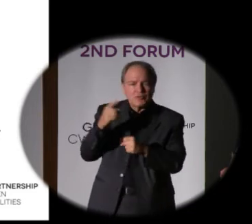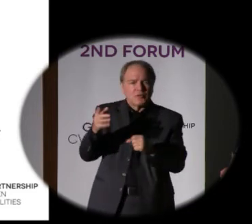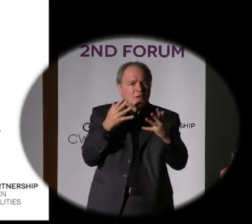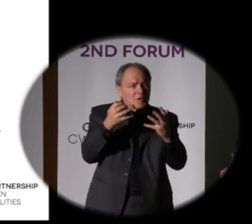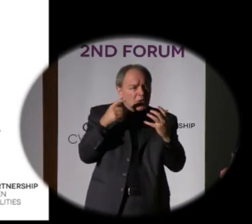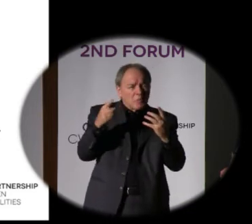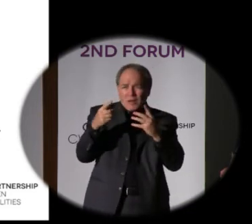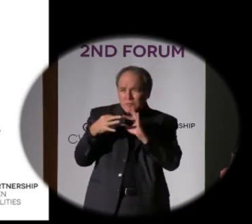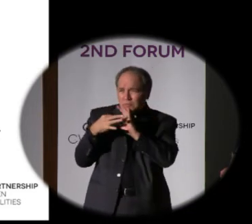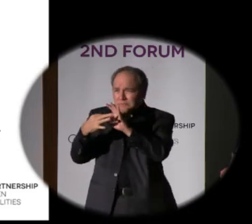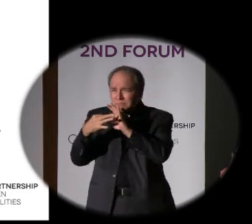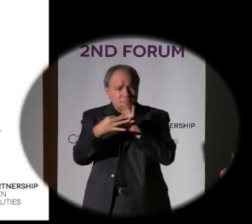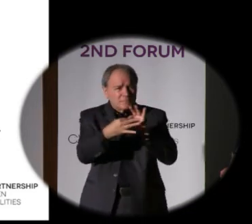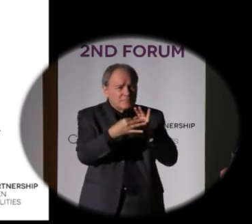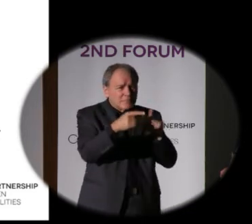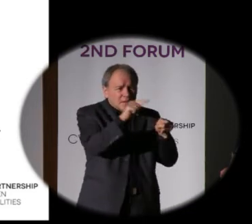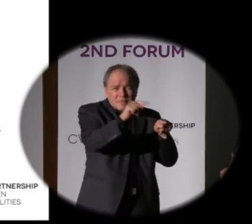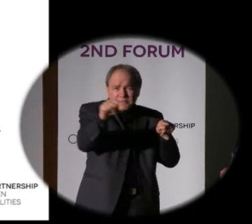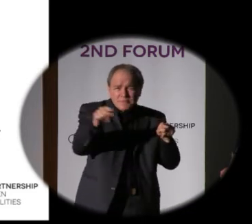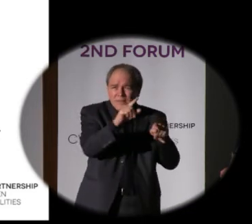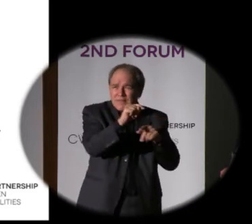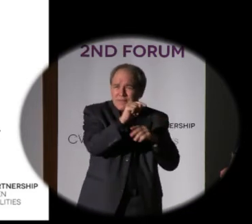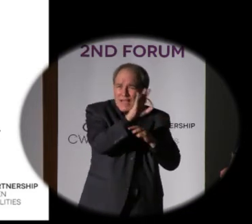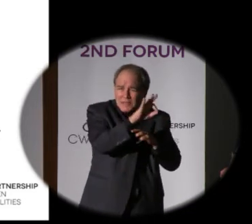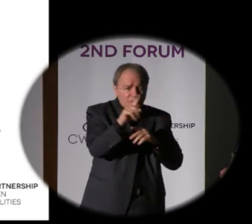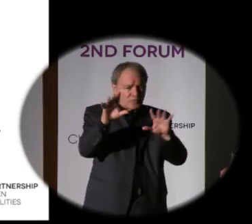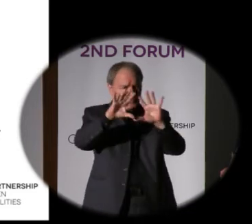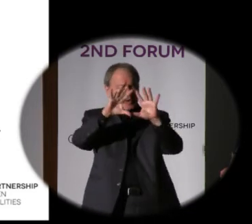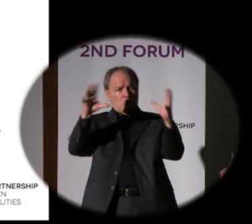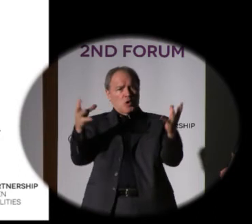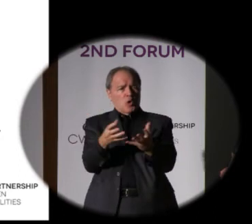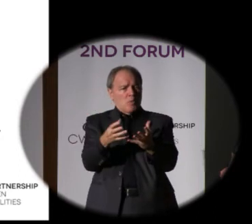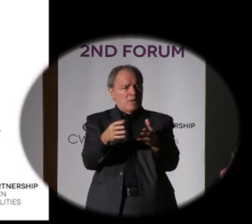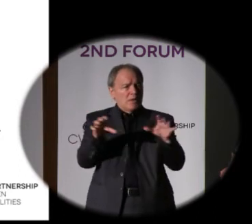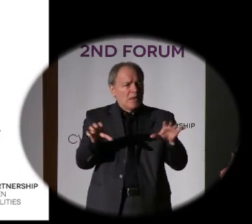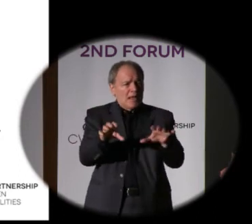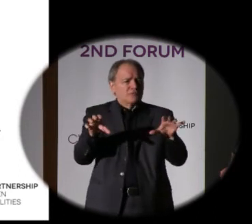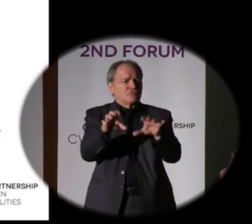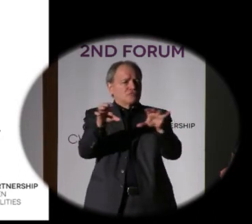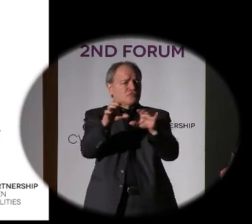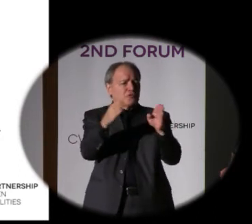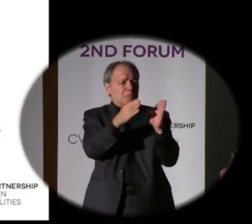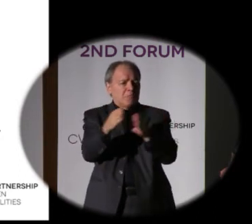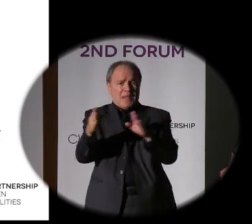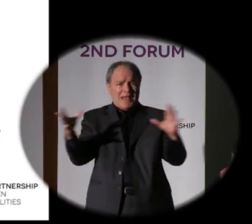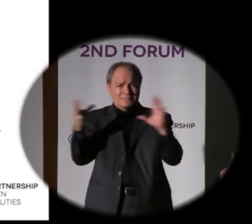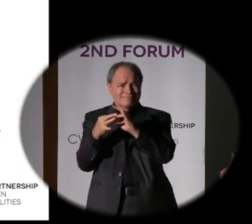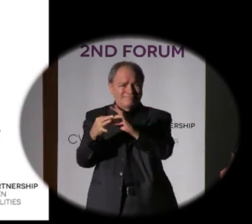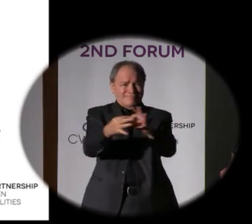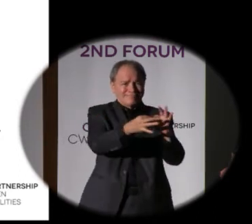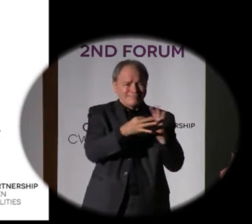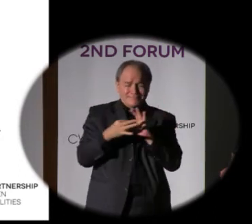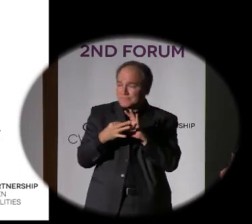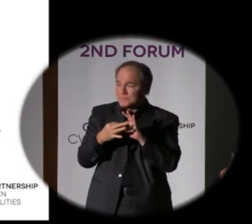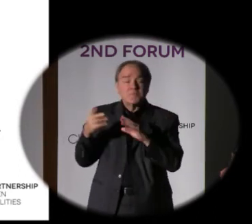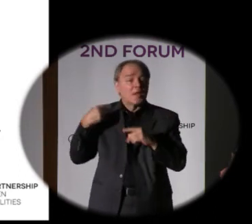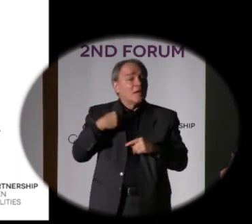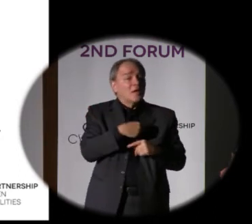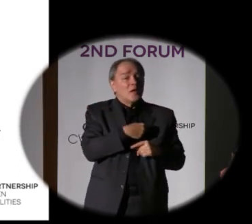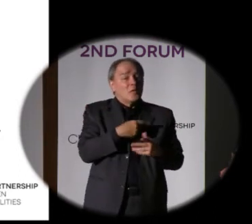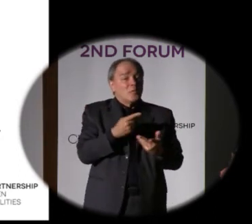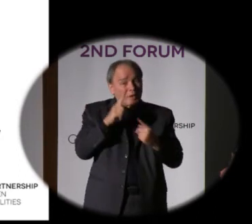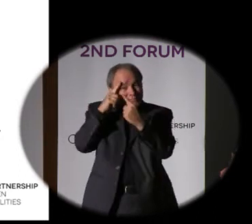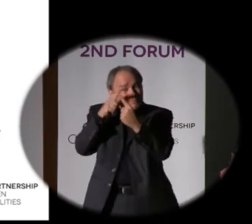action plan of the partnership. I want to just mention a few of these elements to orient you to our concerns.